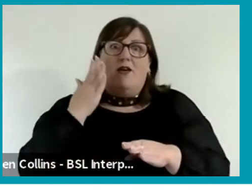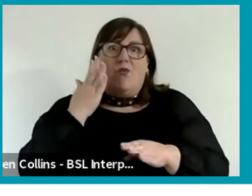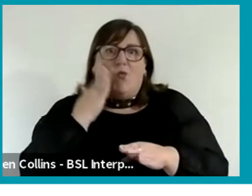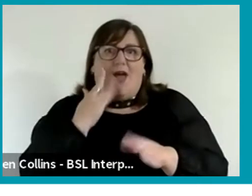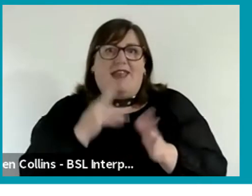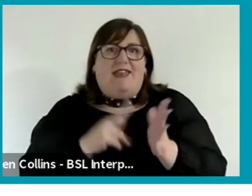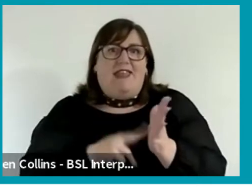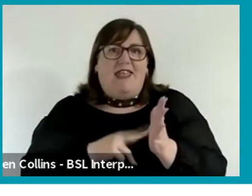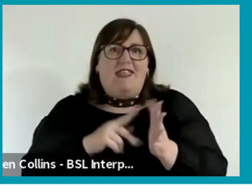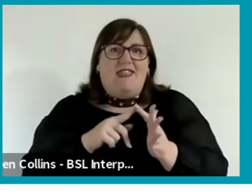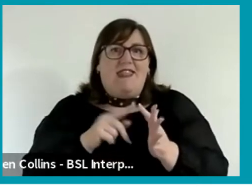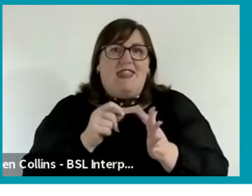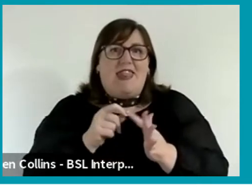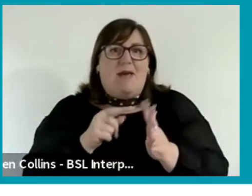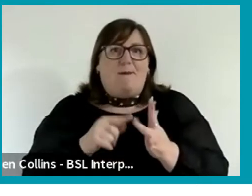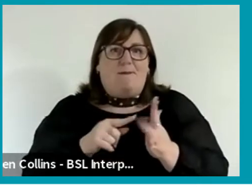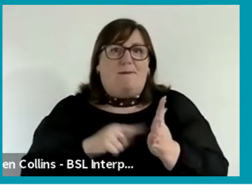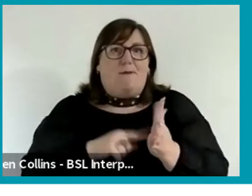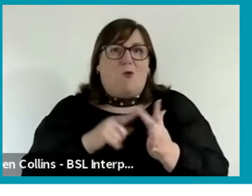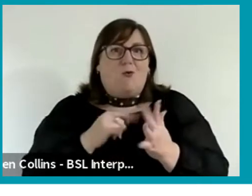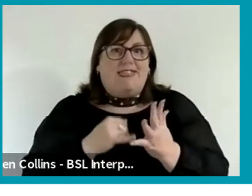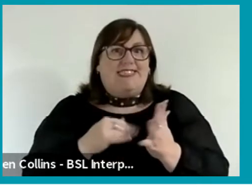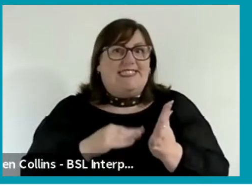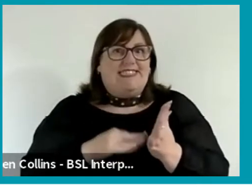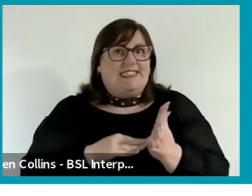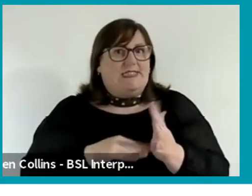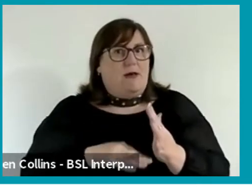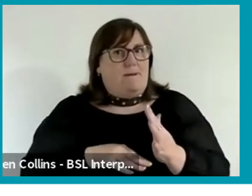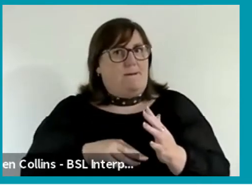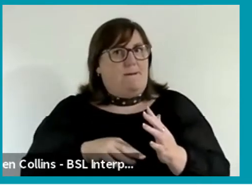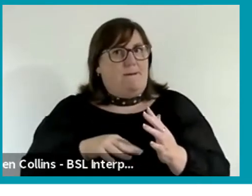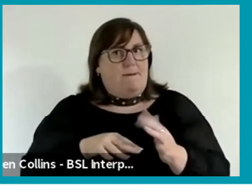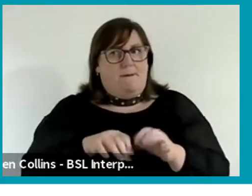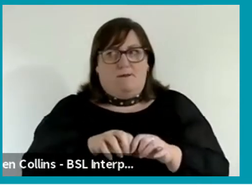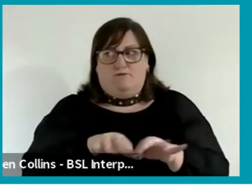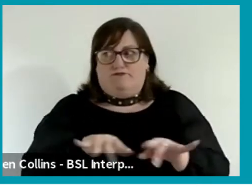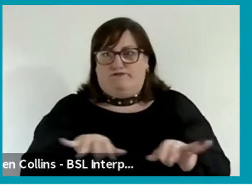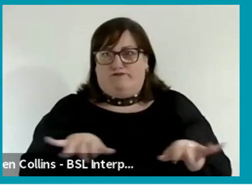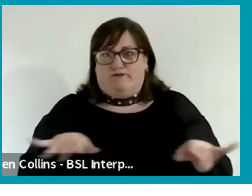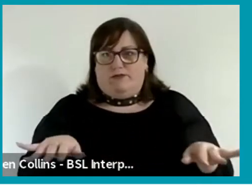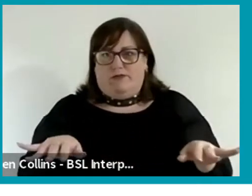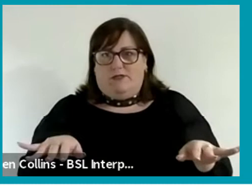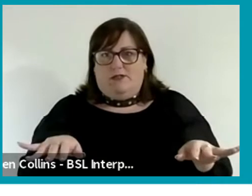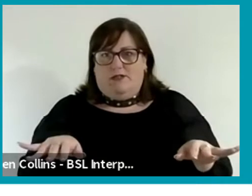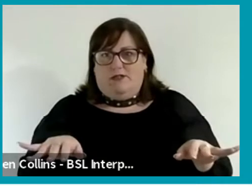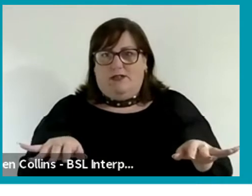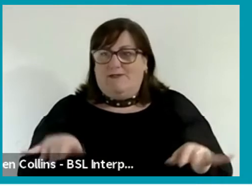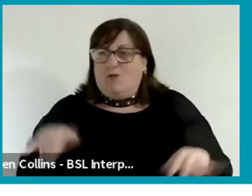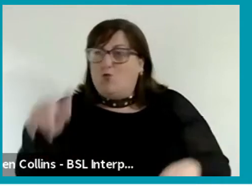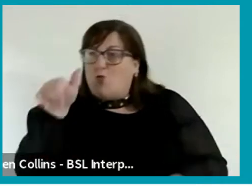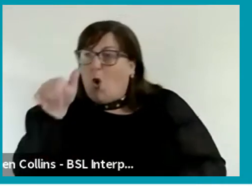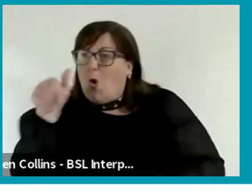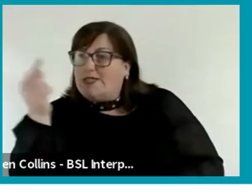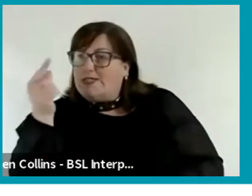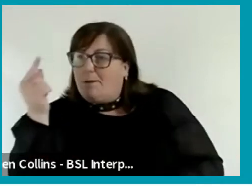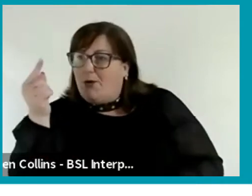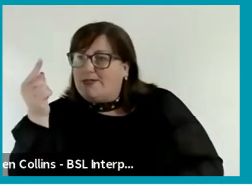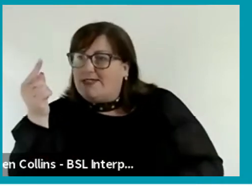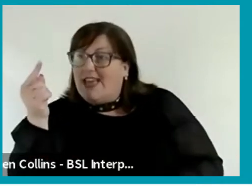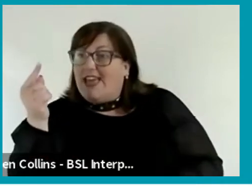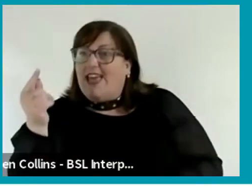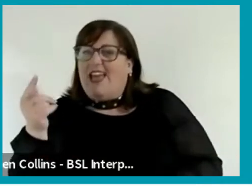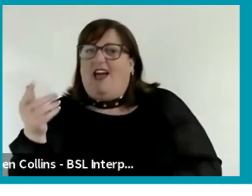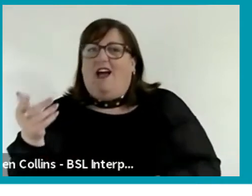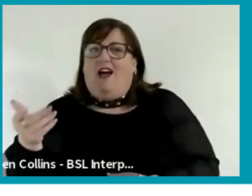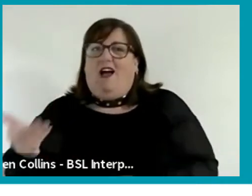knew got you a job, or where you went to university got you a job. I never went to private school. I went to a terrible high school that they've knocked down now.